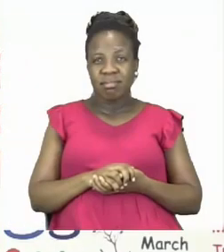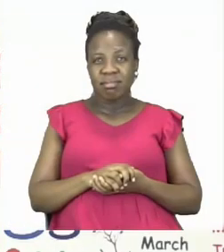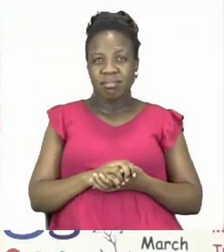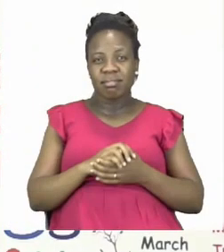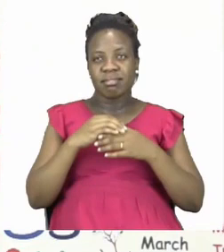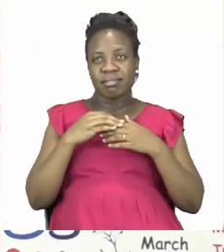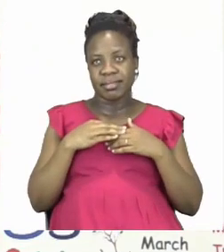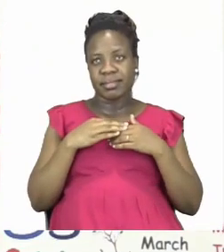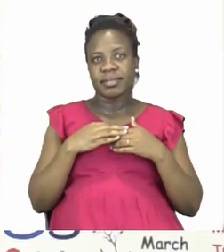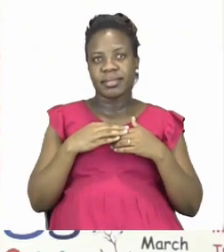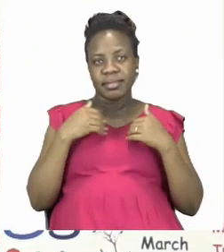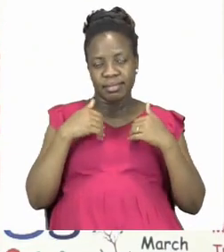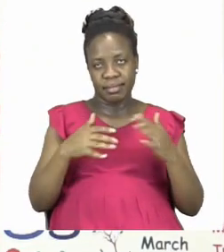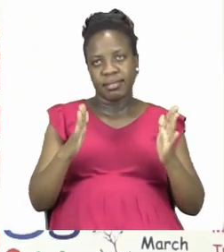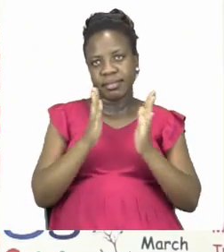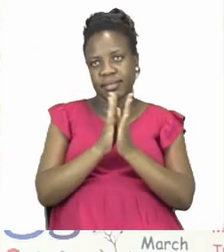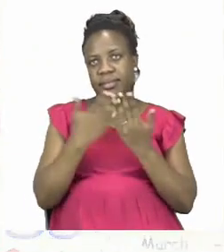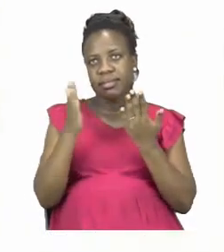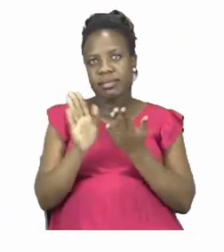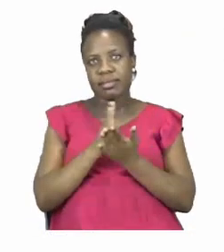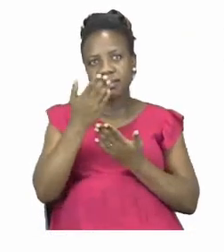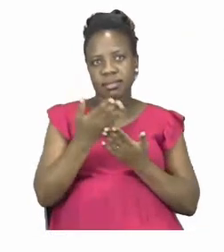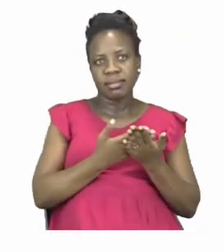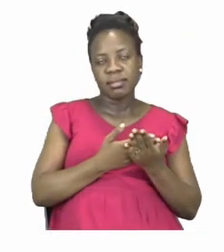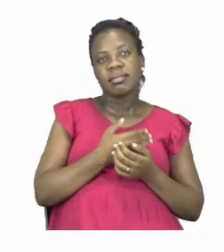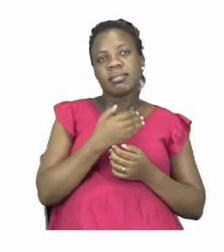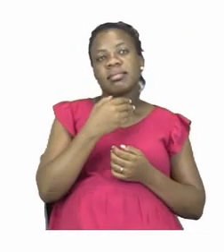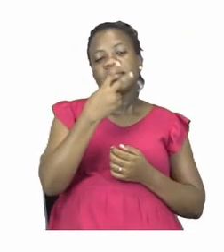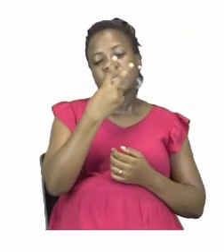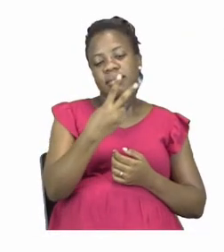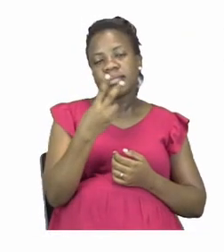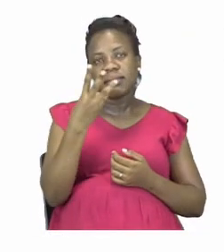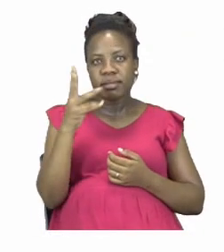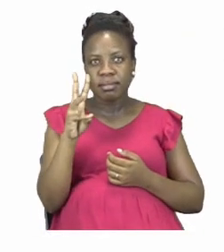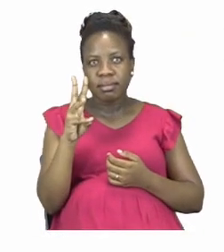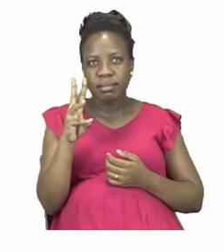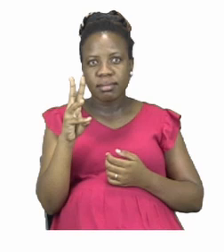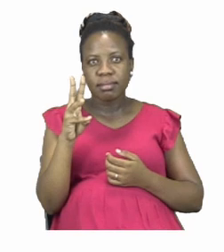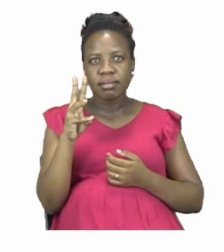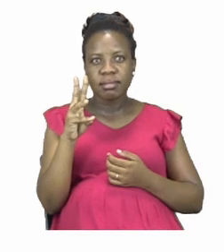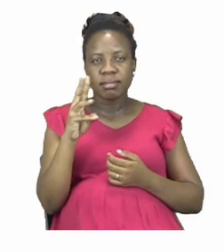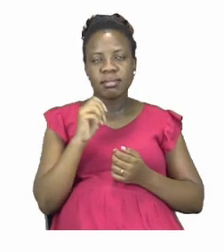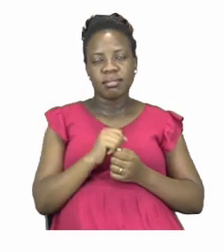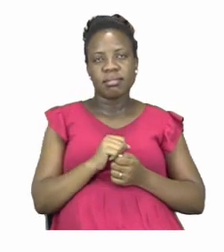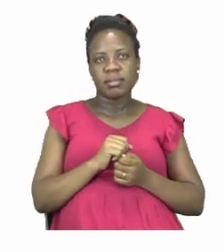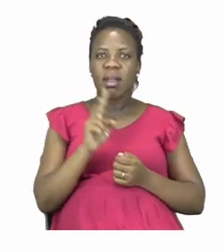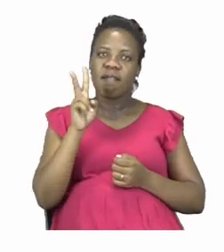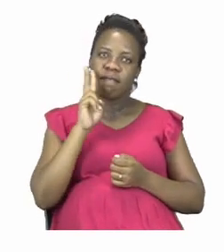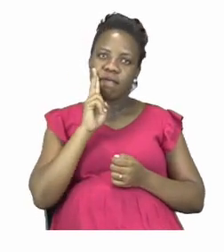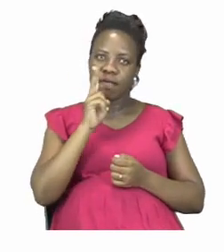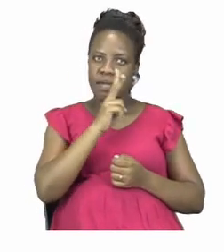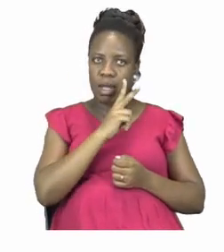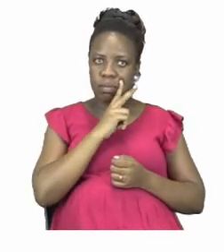Let's start this part of our lesson on page 26. Now, here we are doing irregular verbs. And today